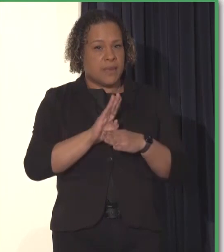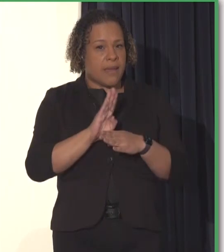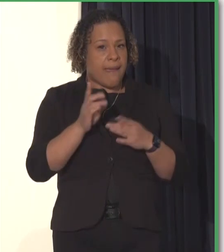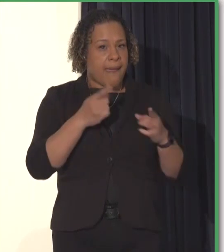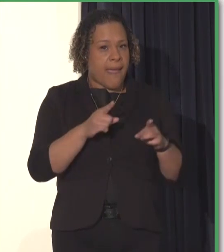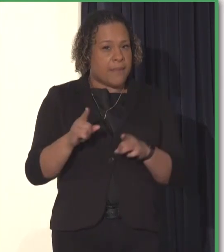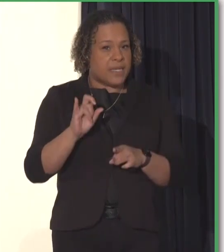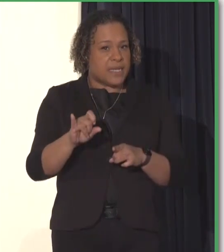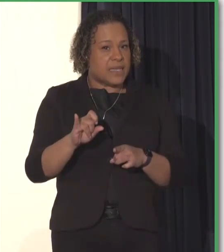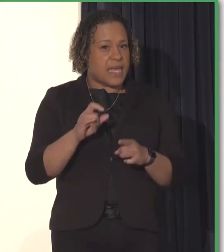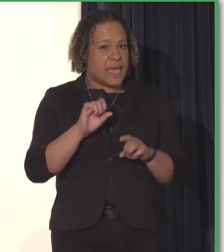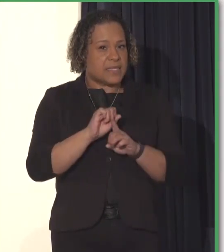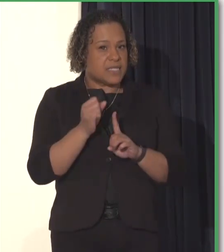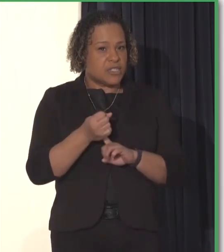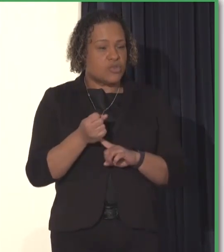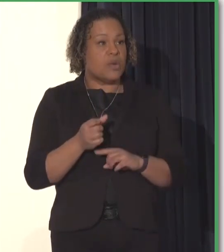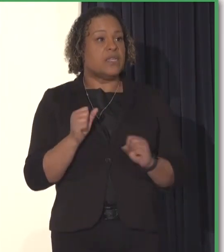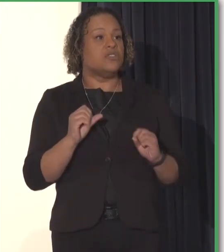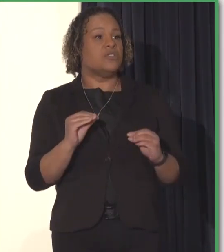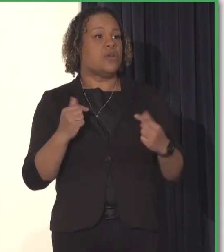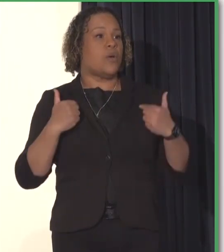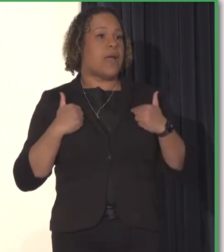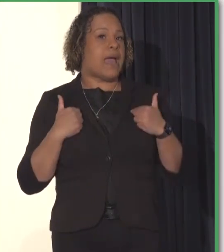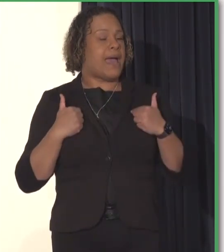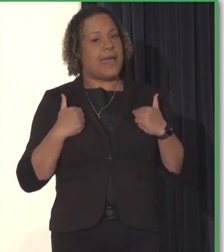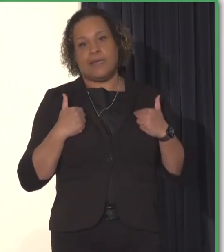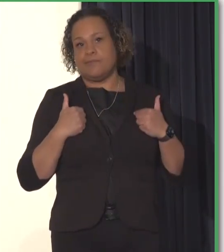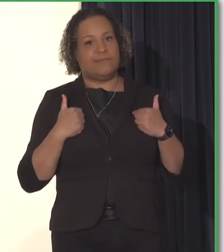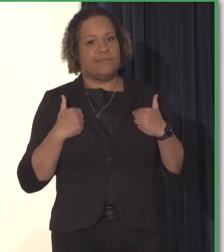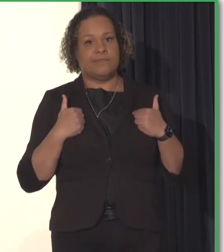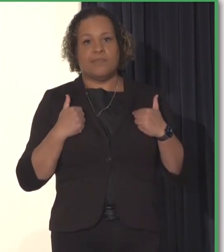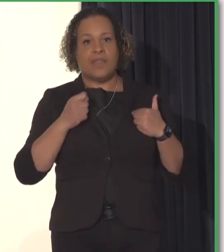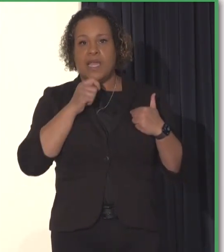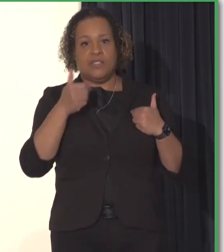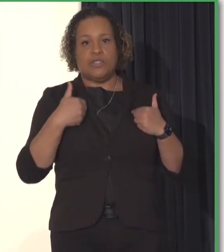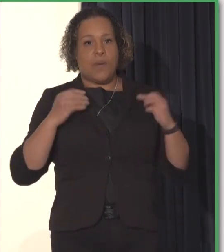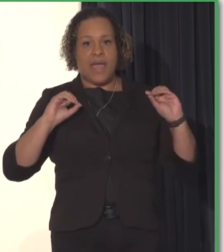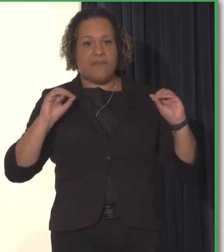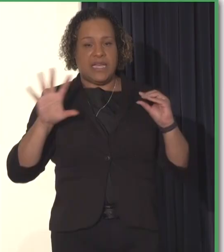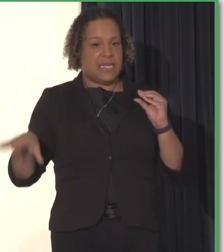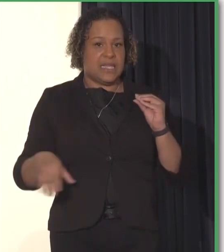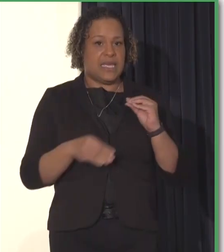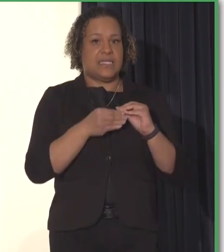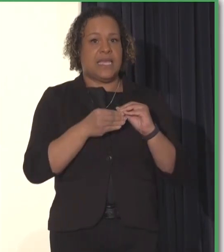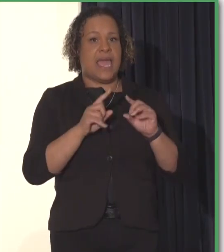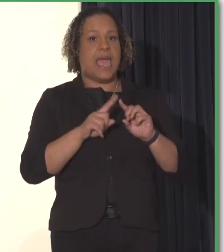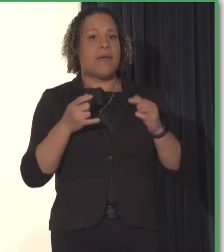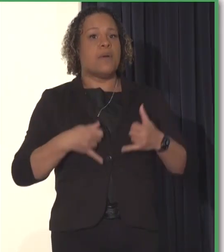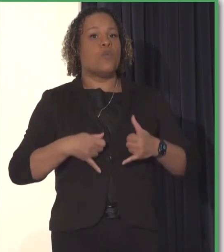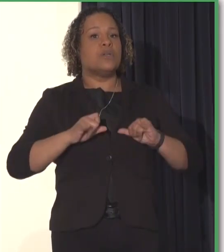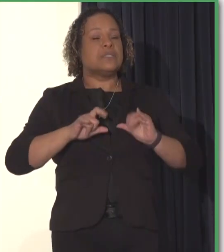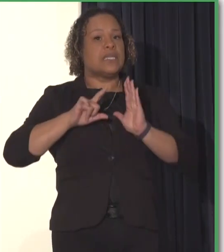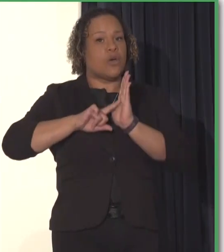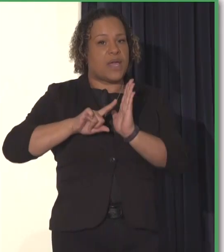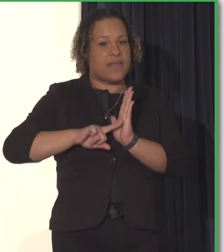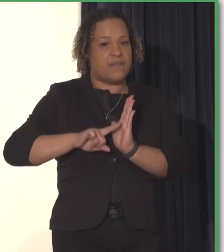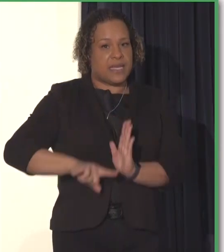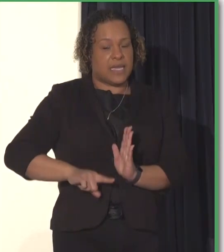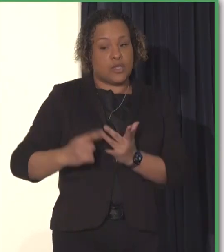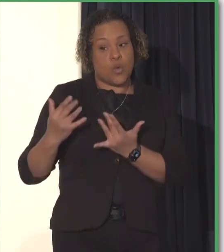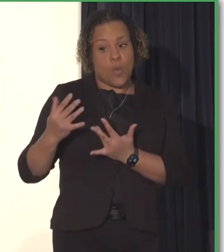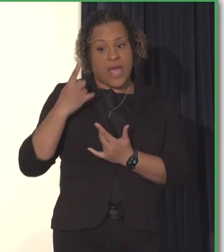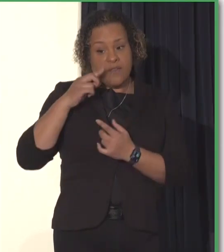situation. And so I have nothing further to add on that except for there's a pending investigation. So pending those